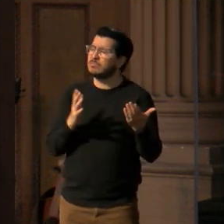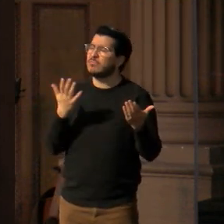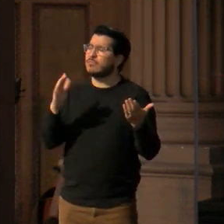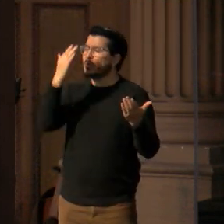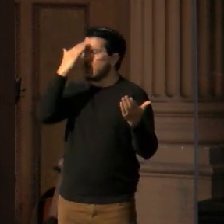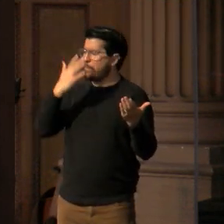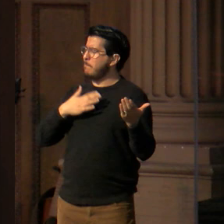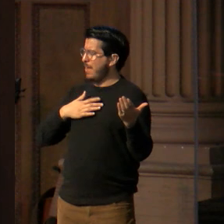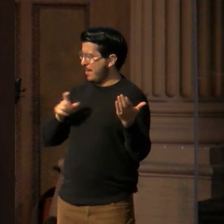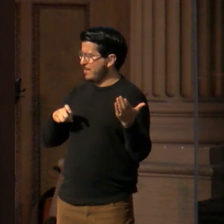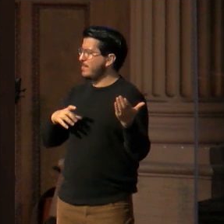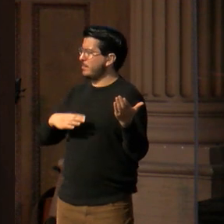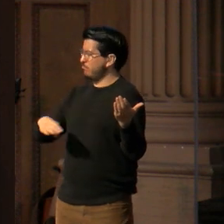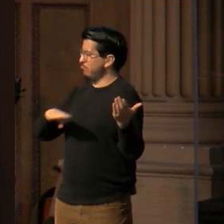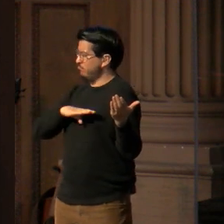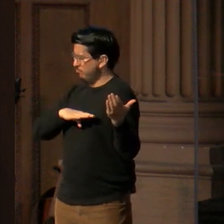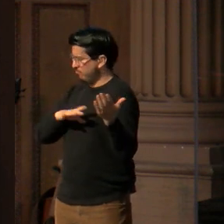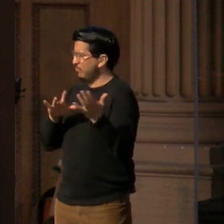Christ.